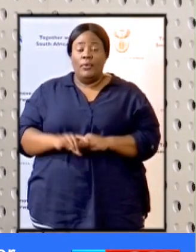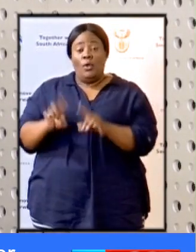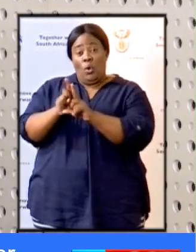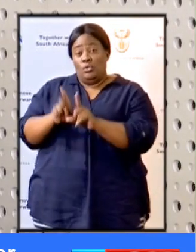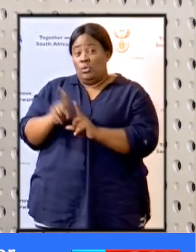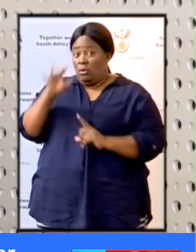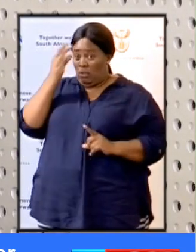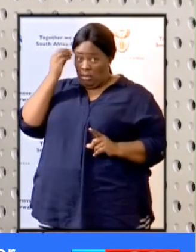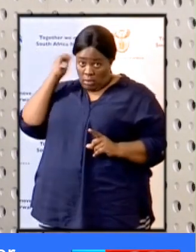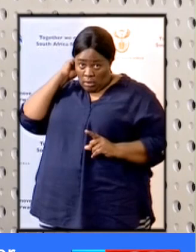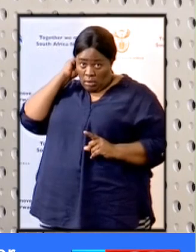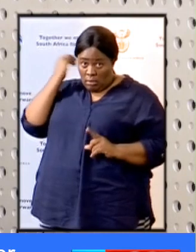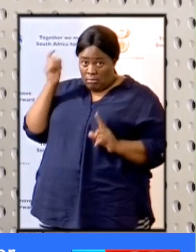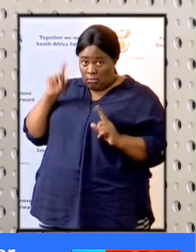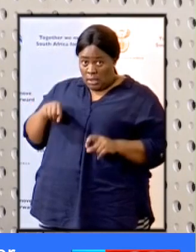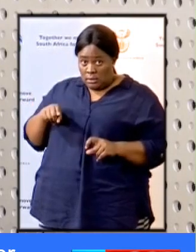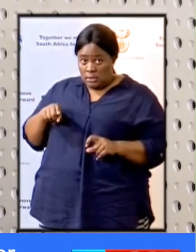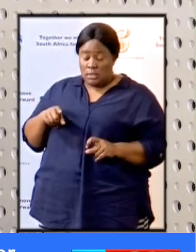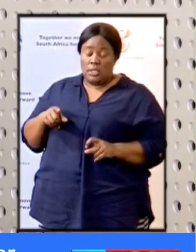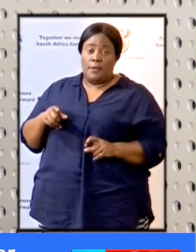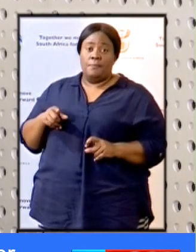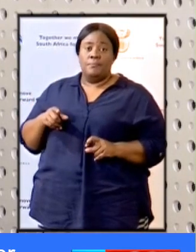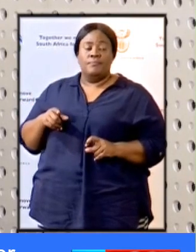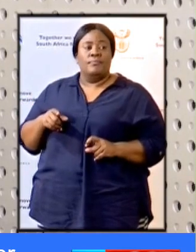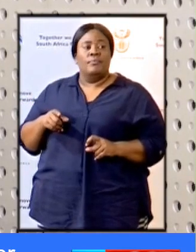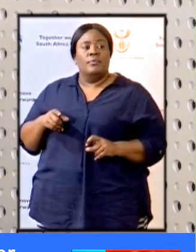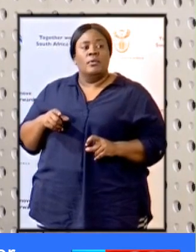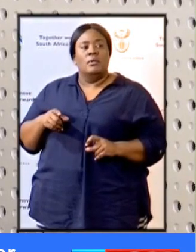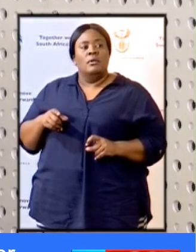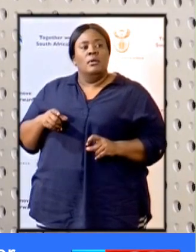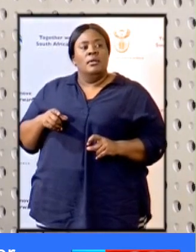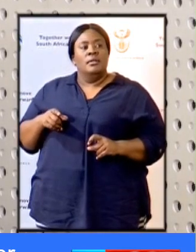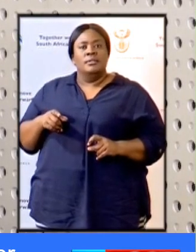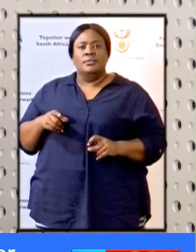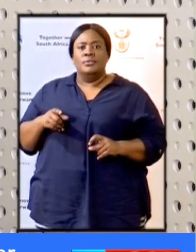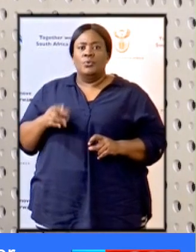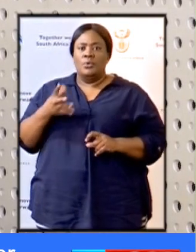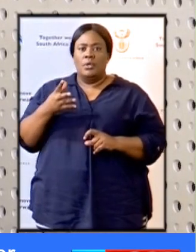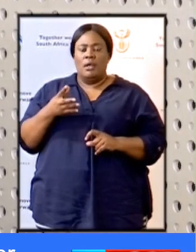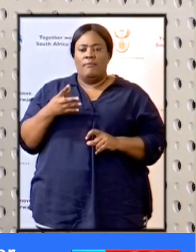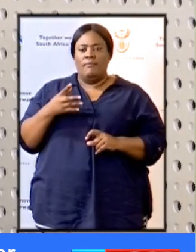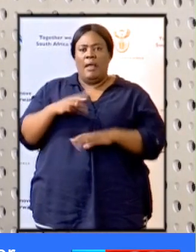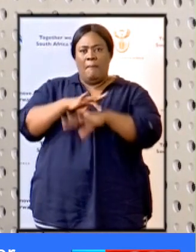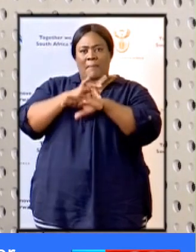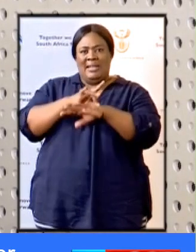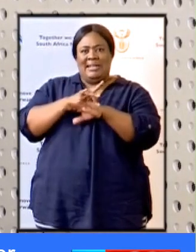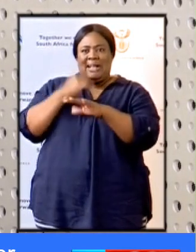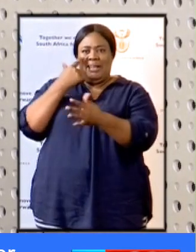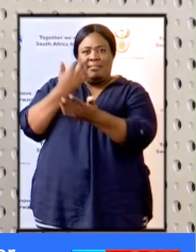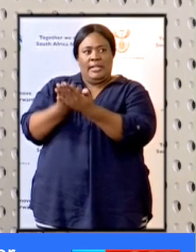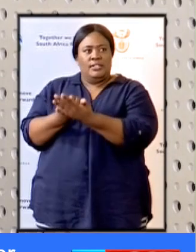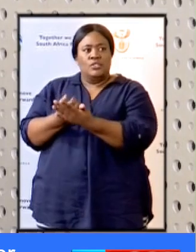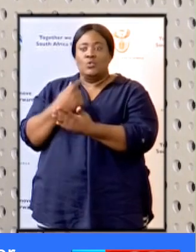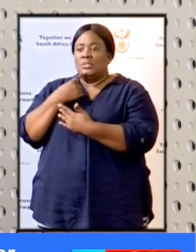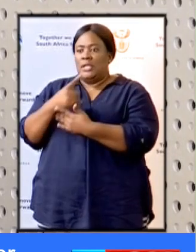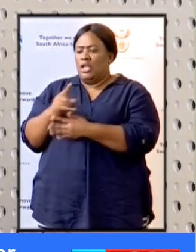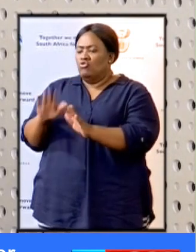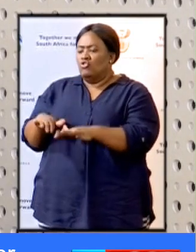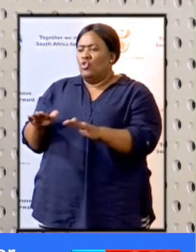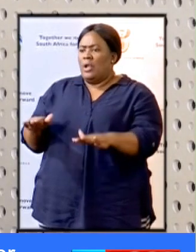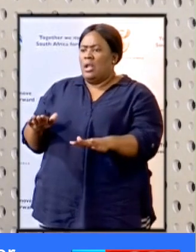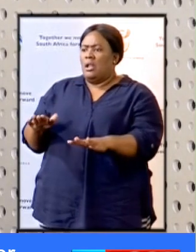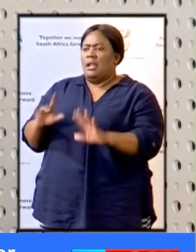still said, it is not. There's no medical evidence to say young children are resistant,